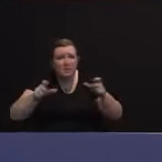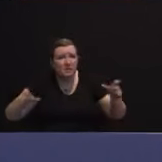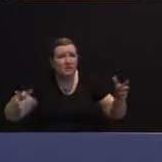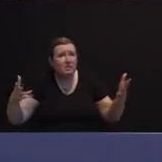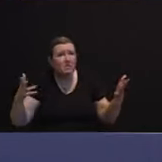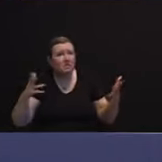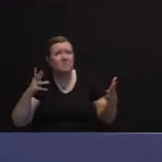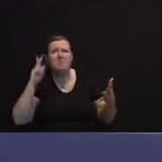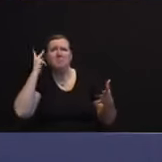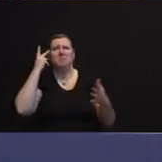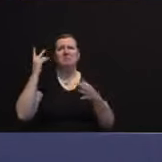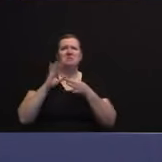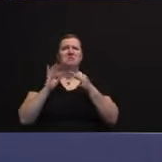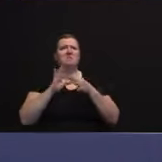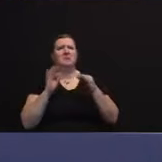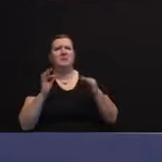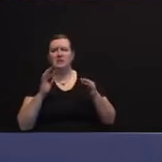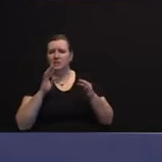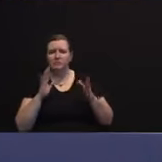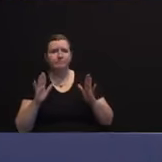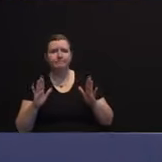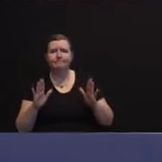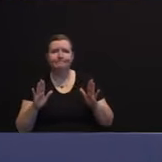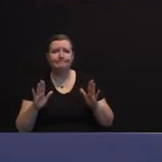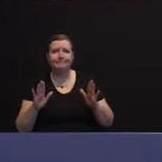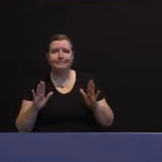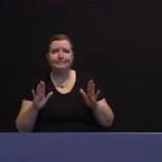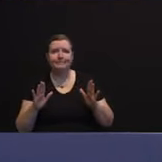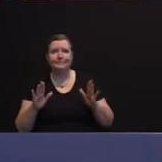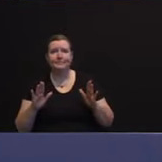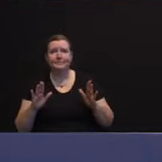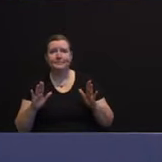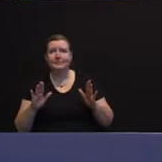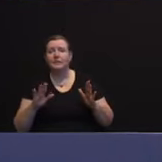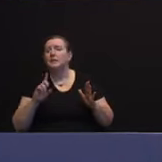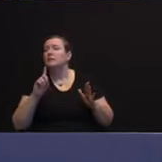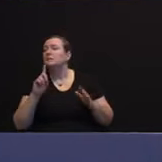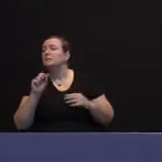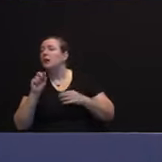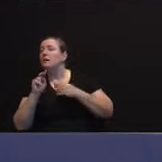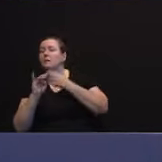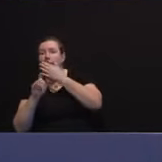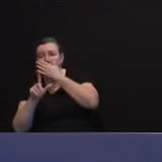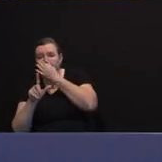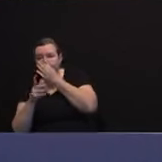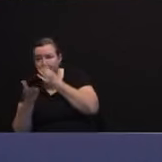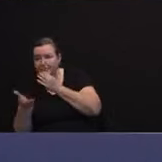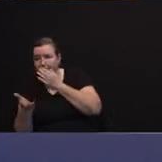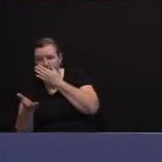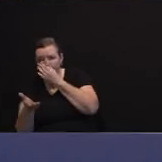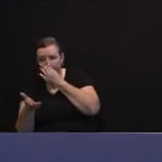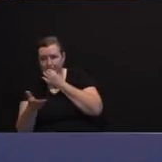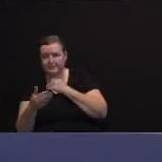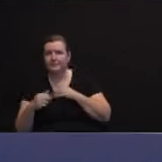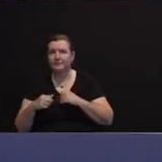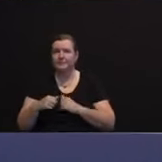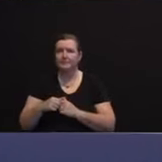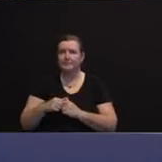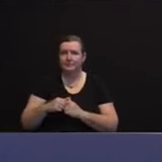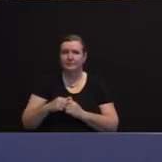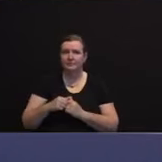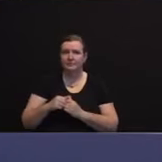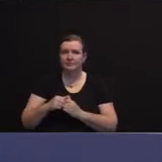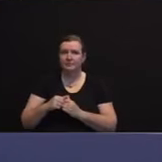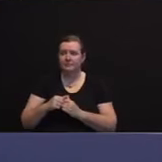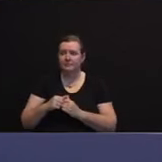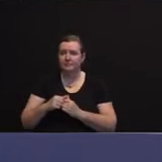speak to. Daniel. Hi, Governor. A lot of restaurant owners are saying that the main point of having this